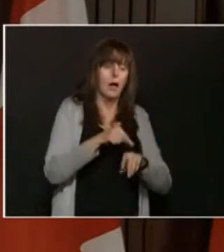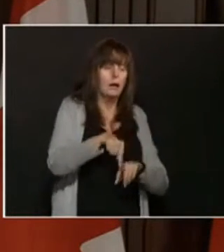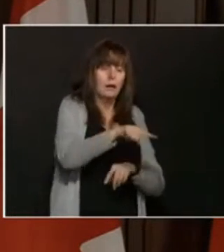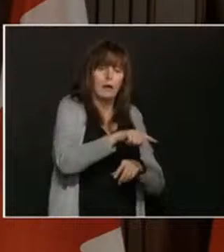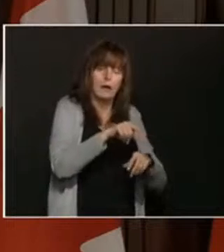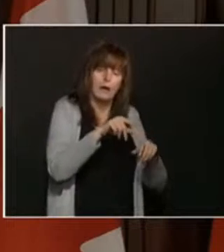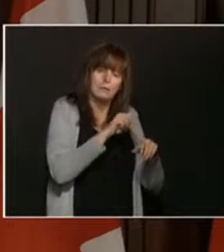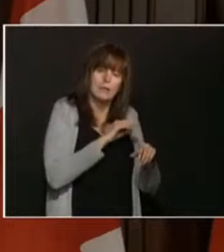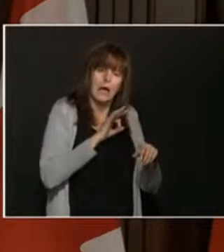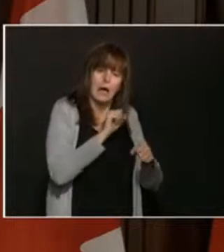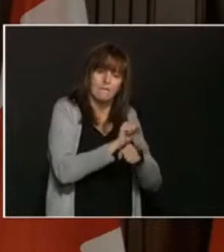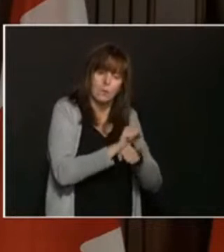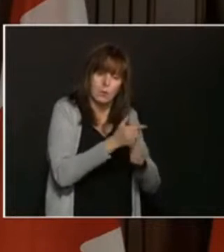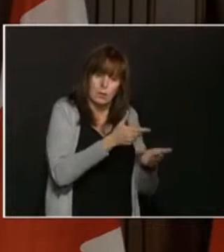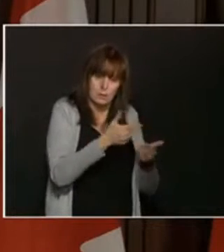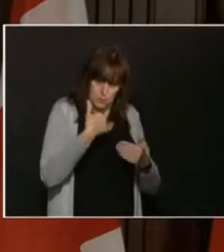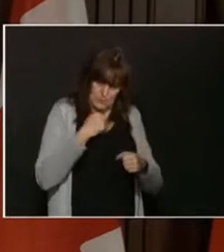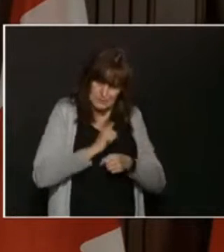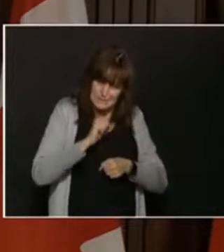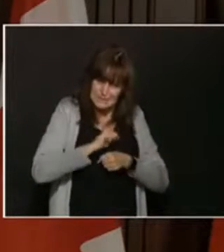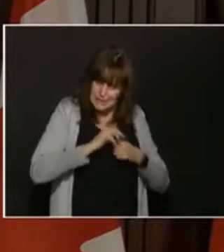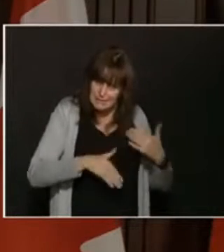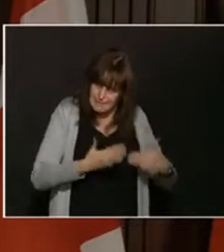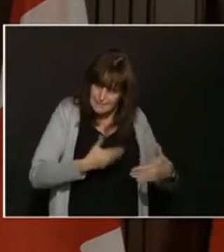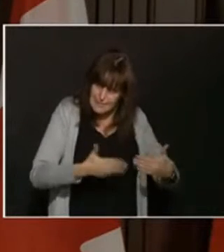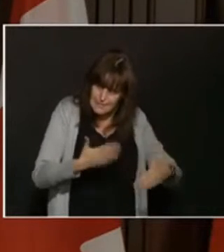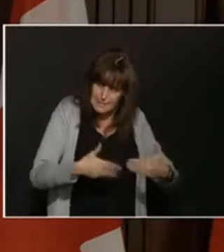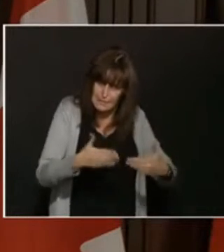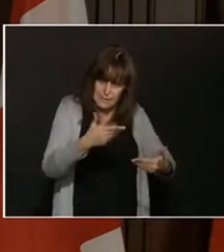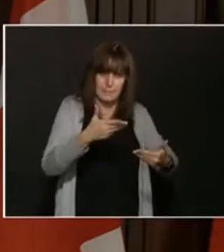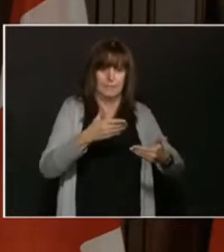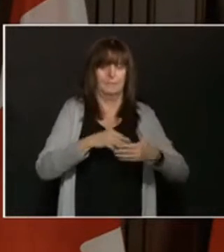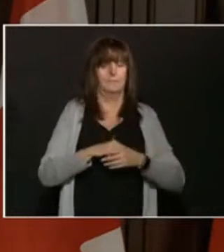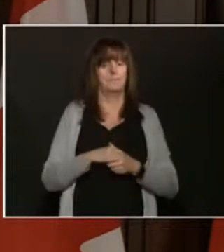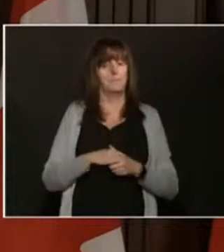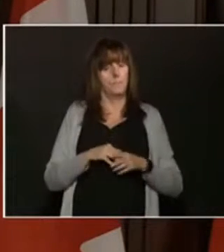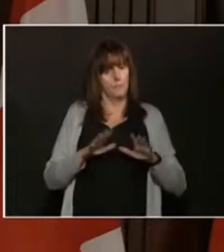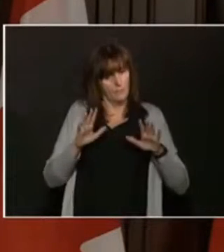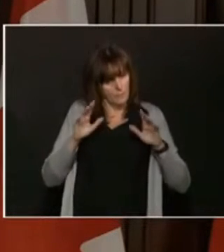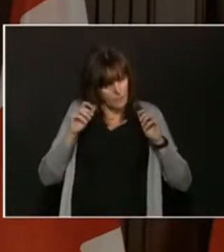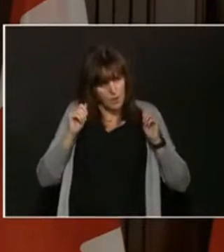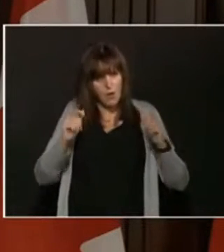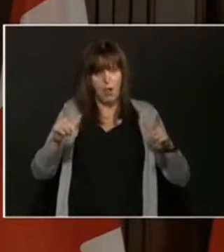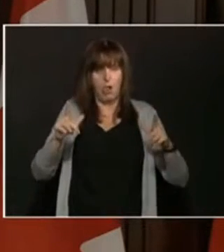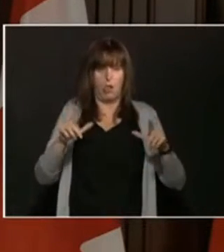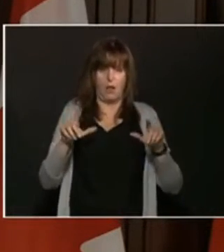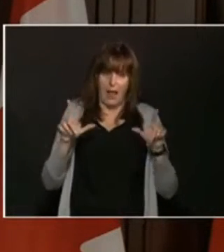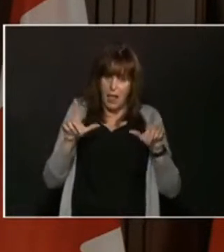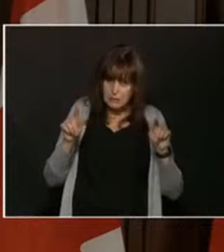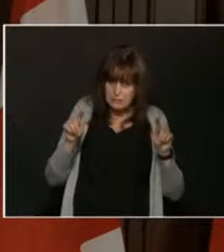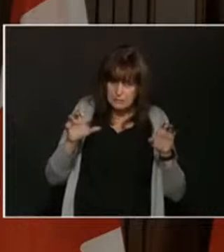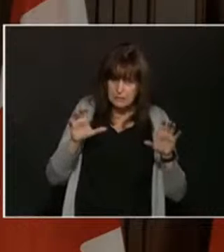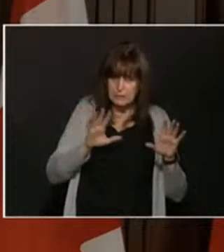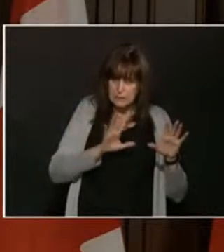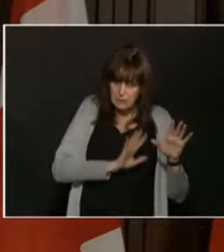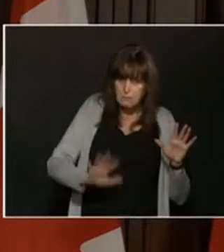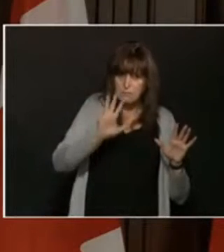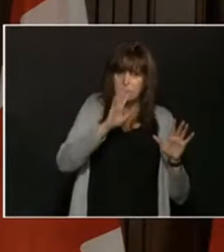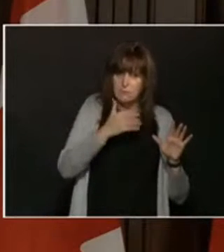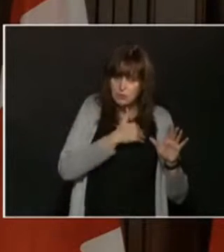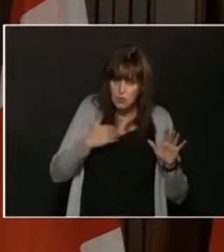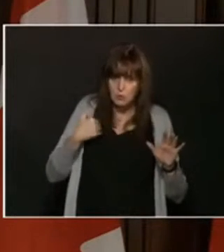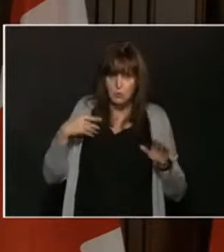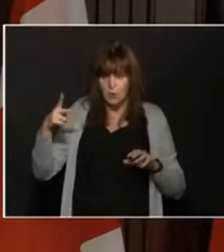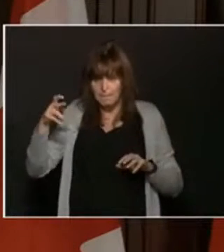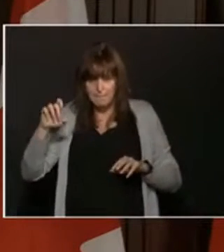received it. And the target is to get all of the long-term care facilities in Toronto, Peel, York,